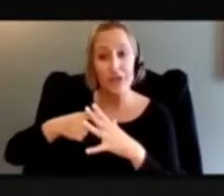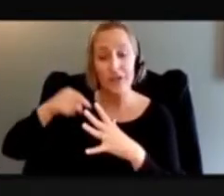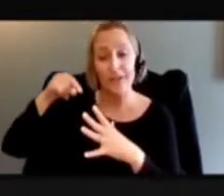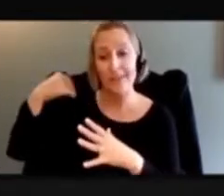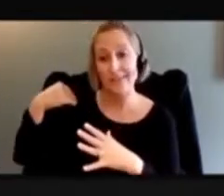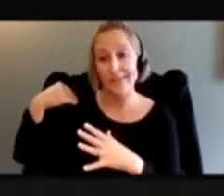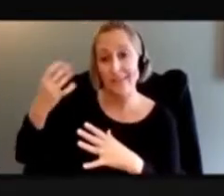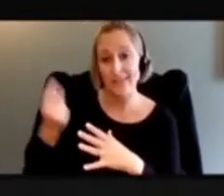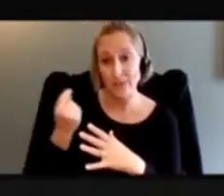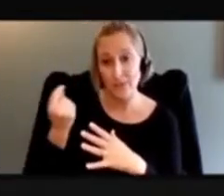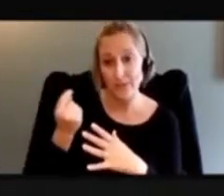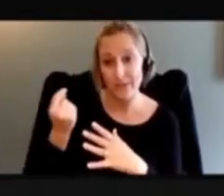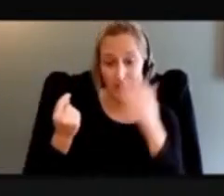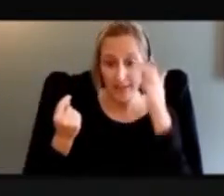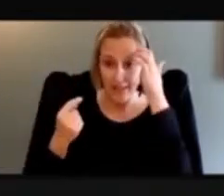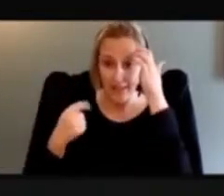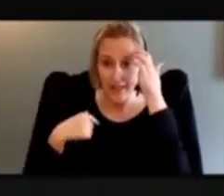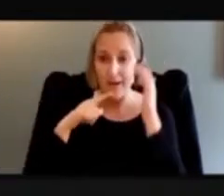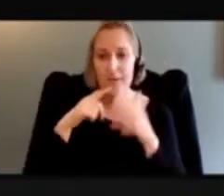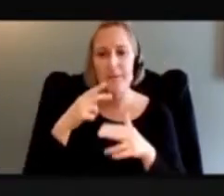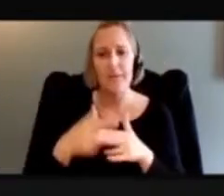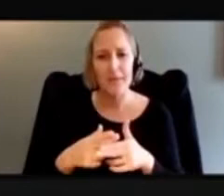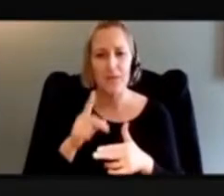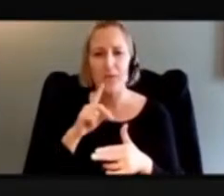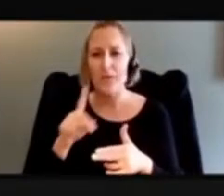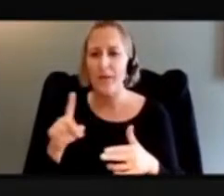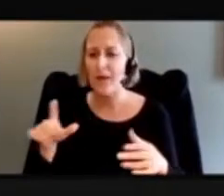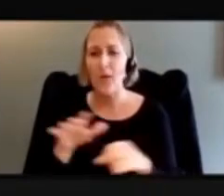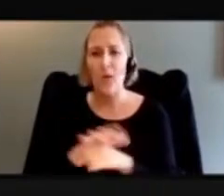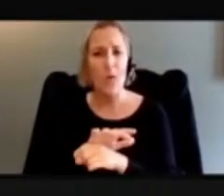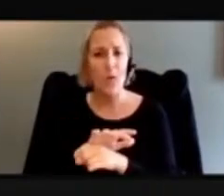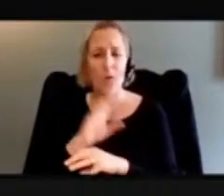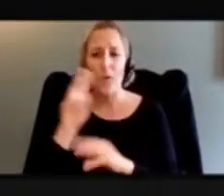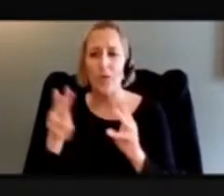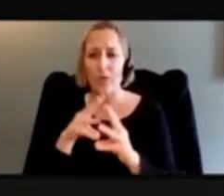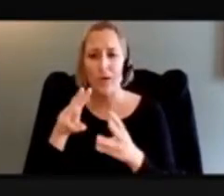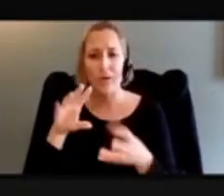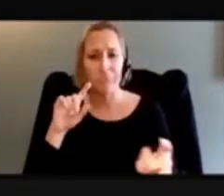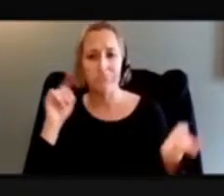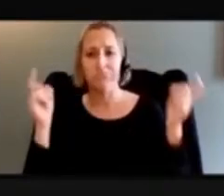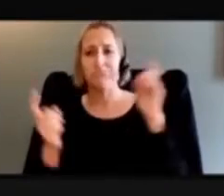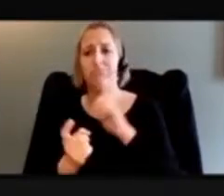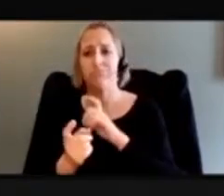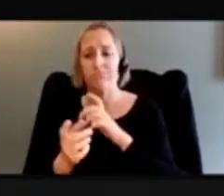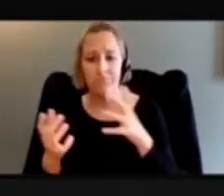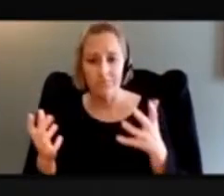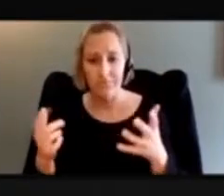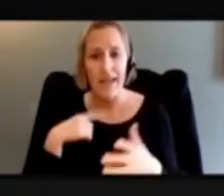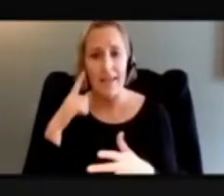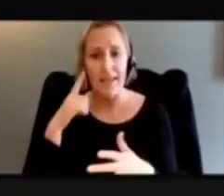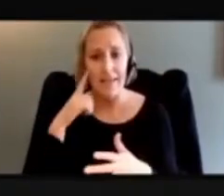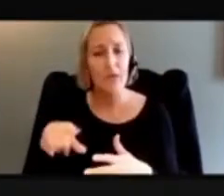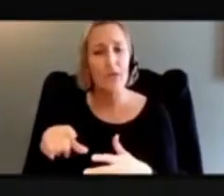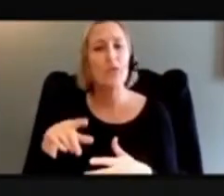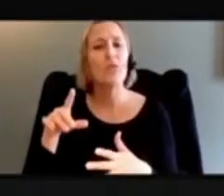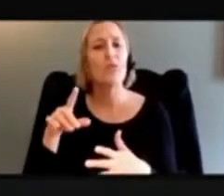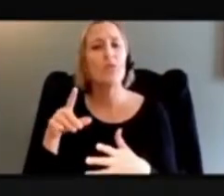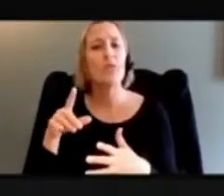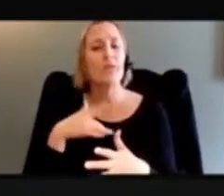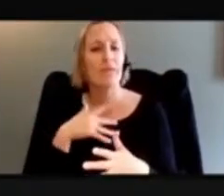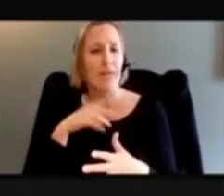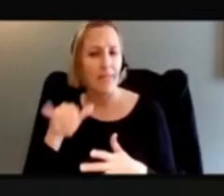I mentioned that, our whole landscape has really changed. And I think you heard that in the conference and the